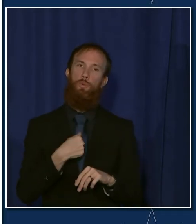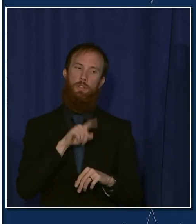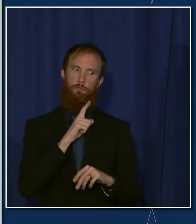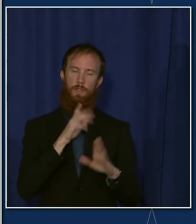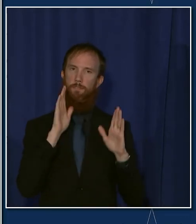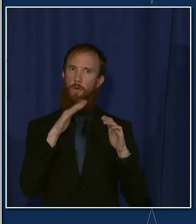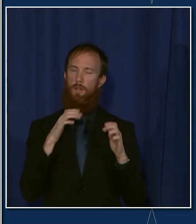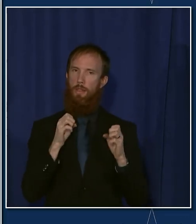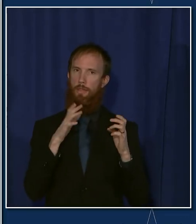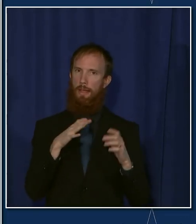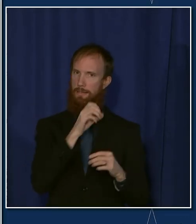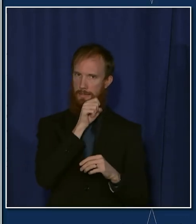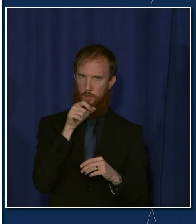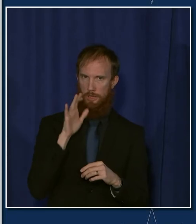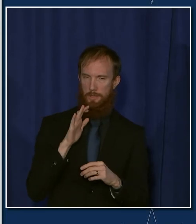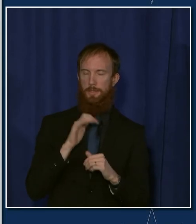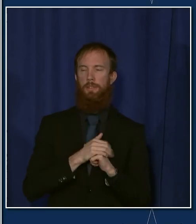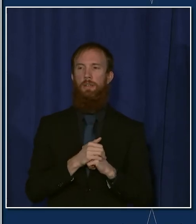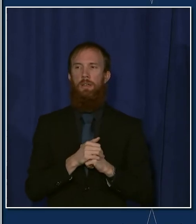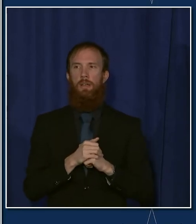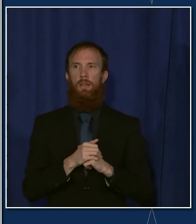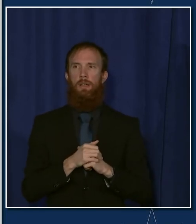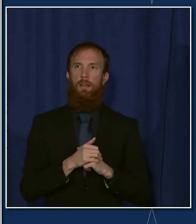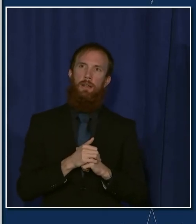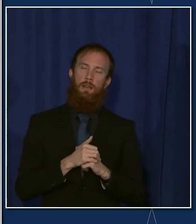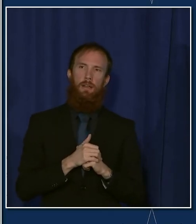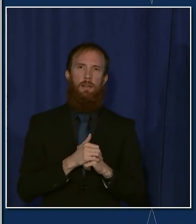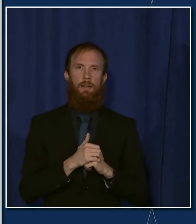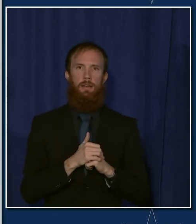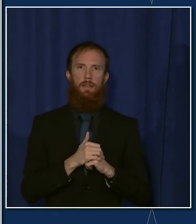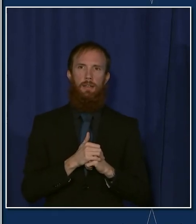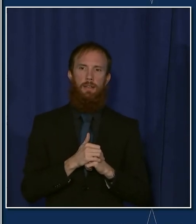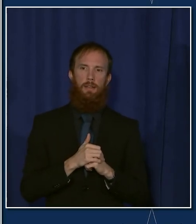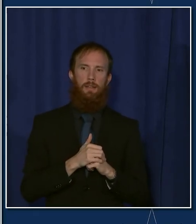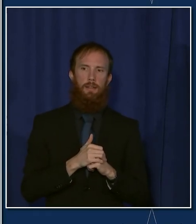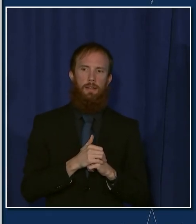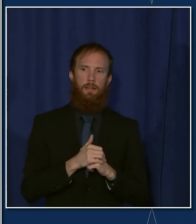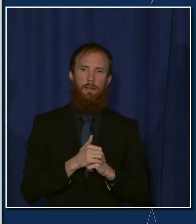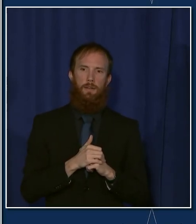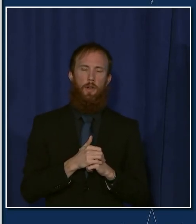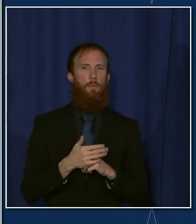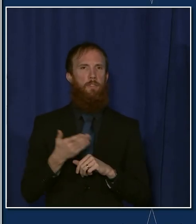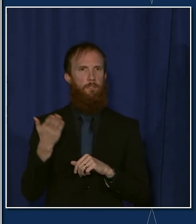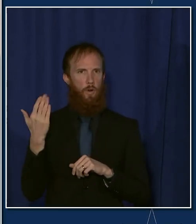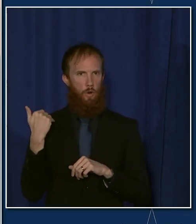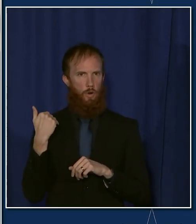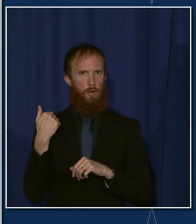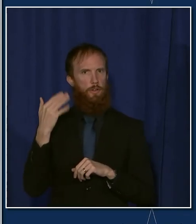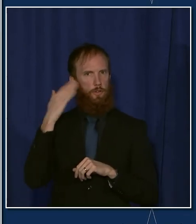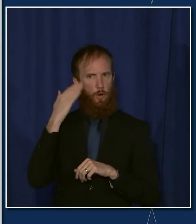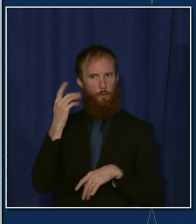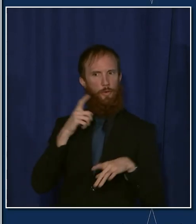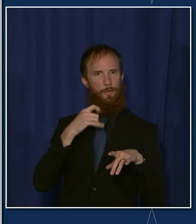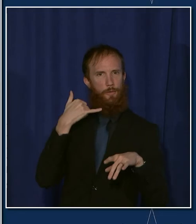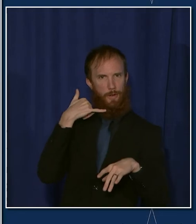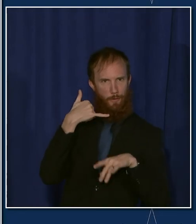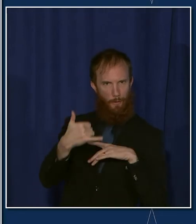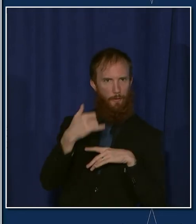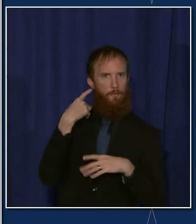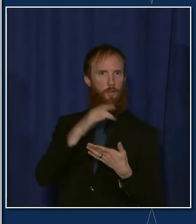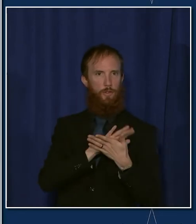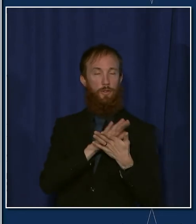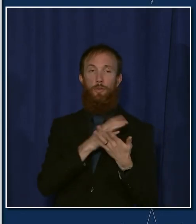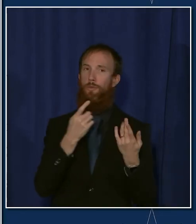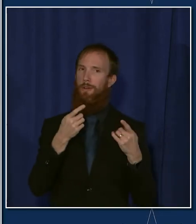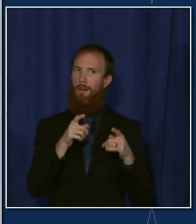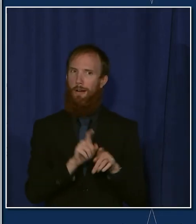actually, recently. So in the same way that we did the calling for the schools, we actually did some work to see